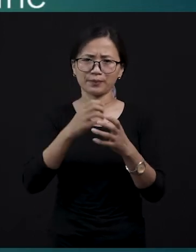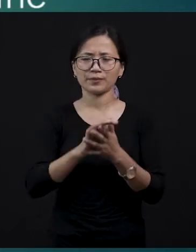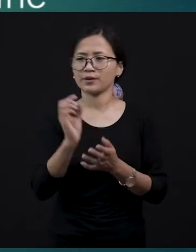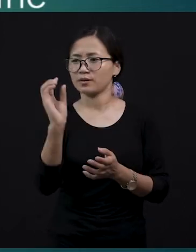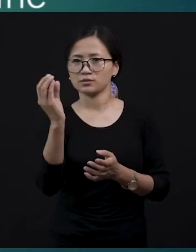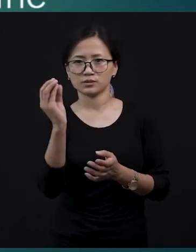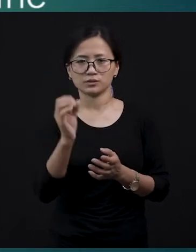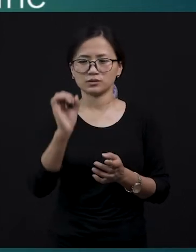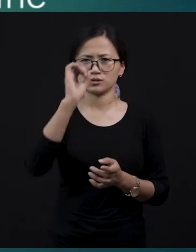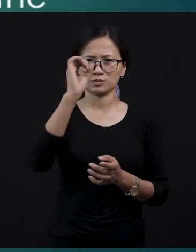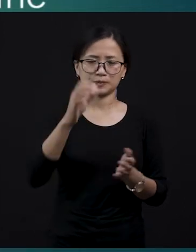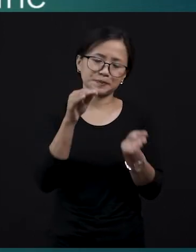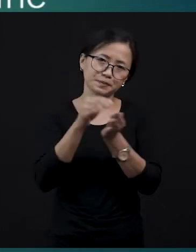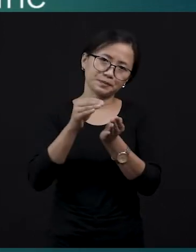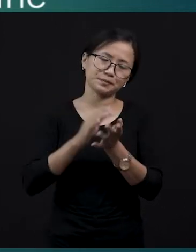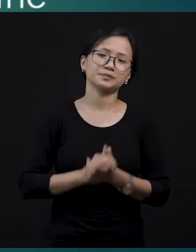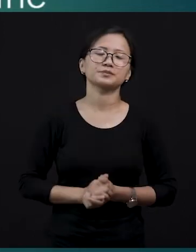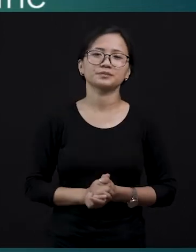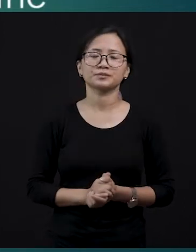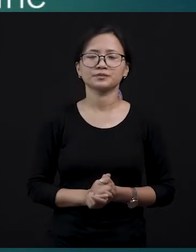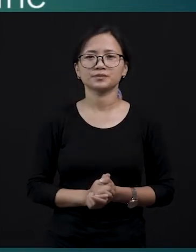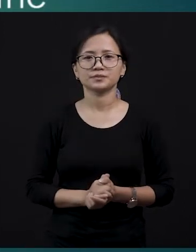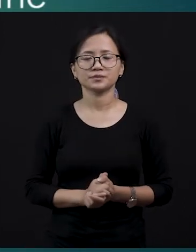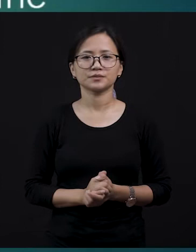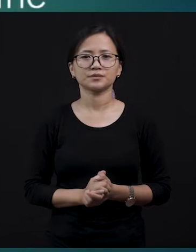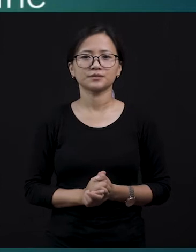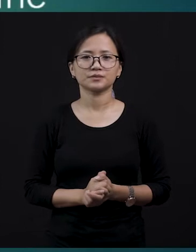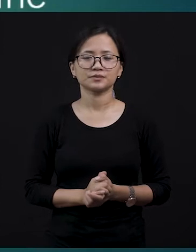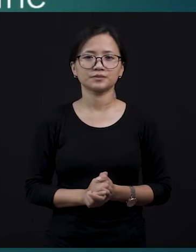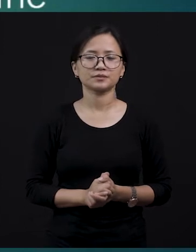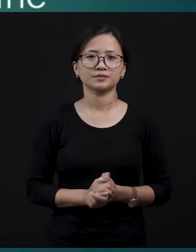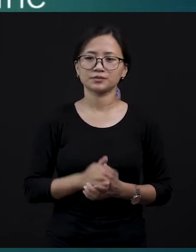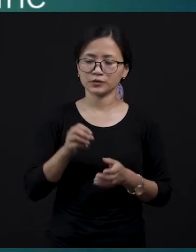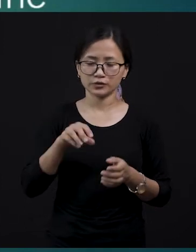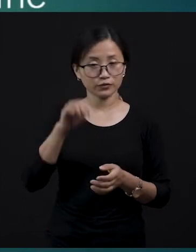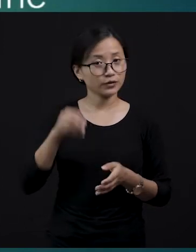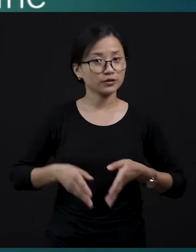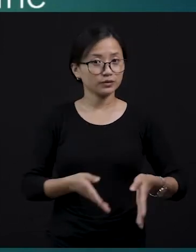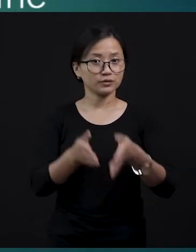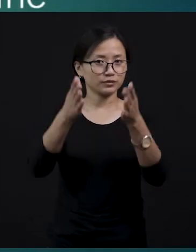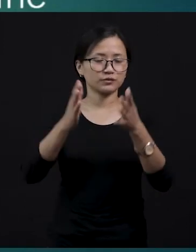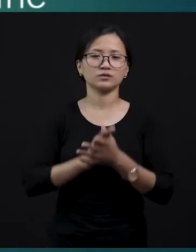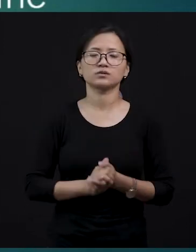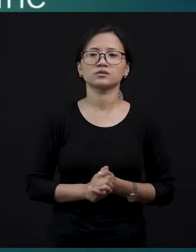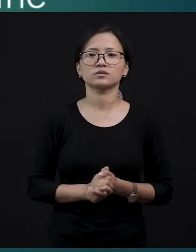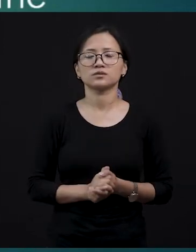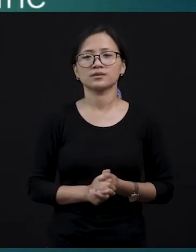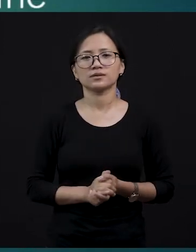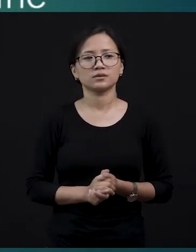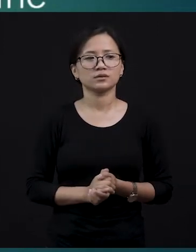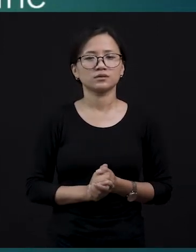You find pebbles in the rivers. Those small round stones that you find in the rivers are also called pebbles. And so there will be